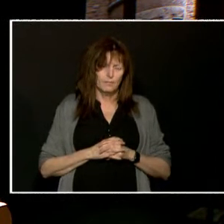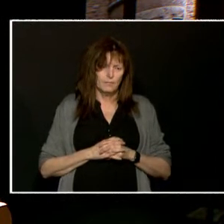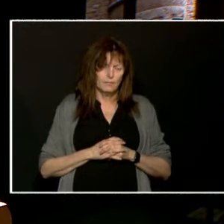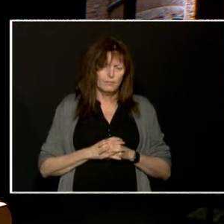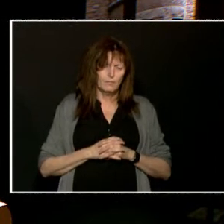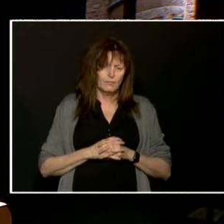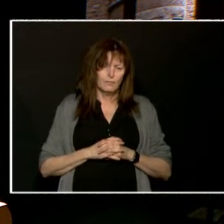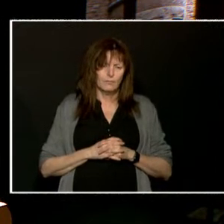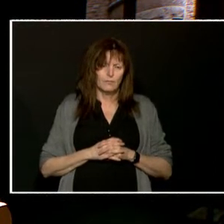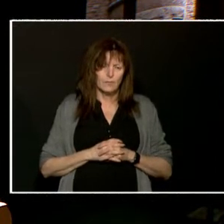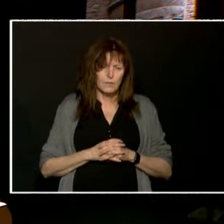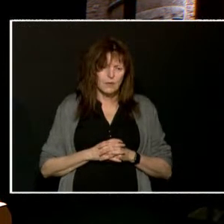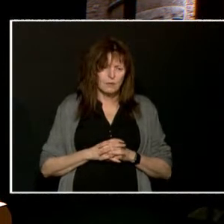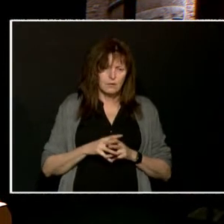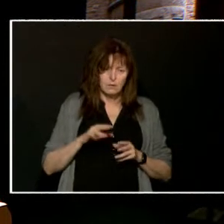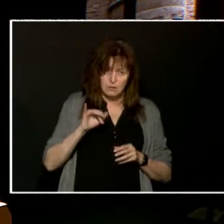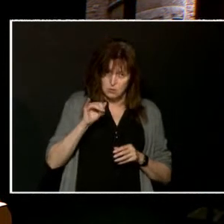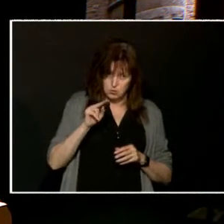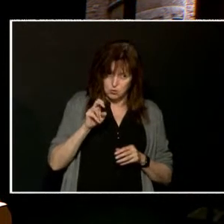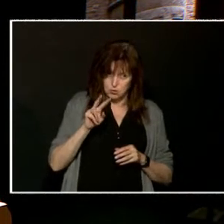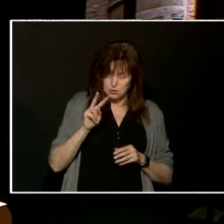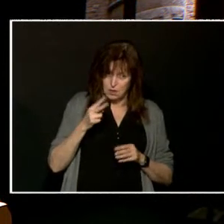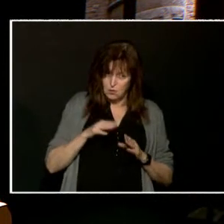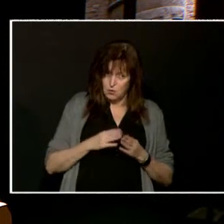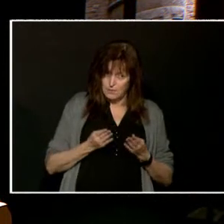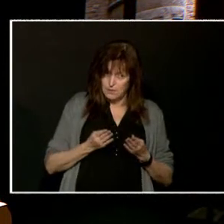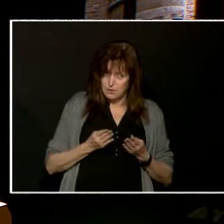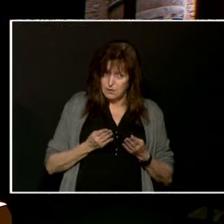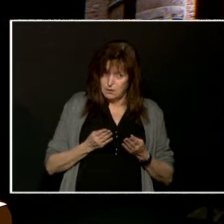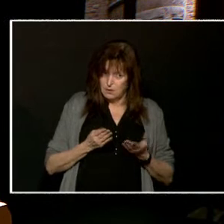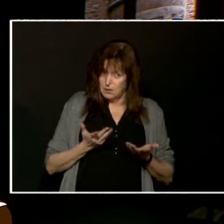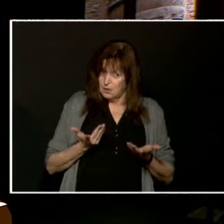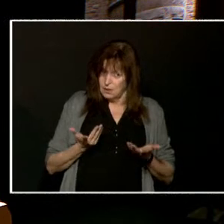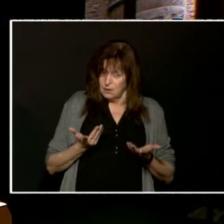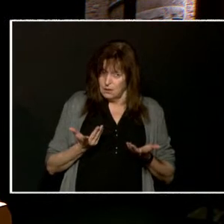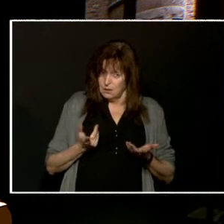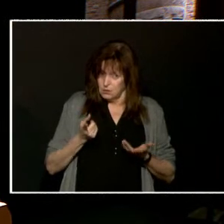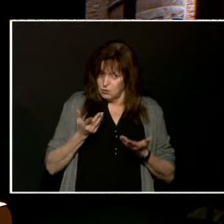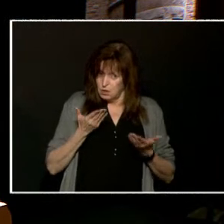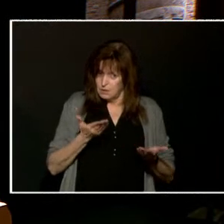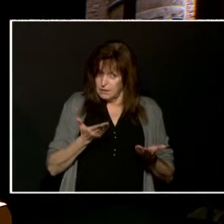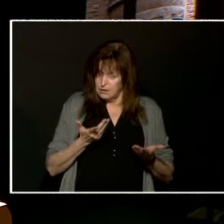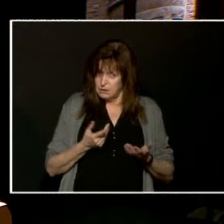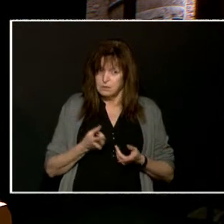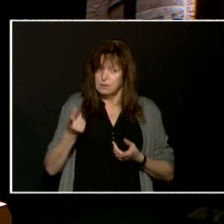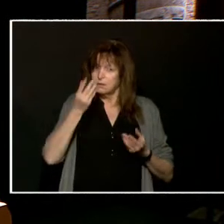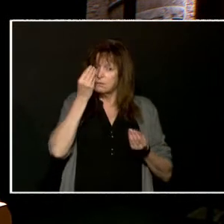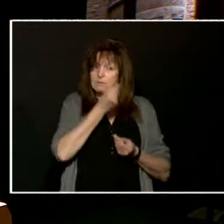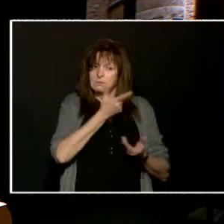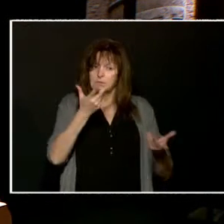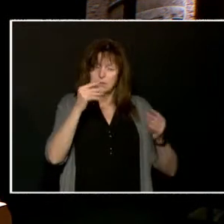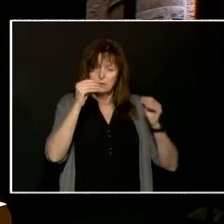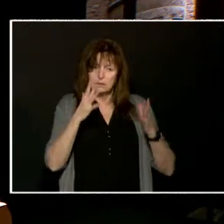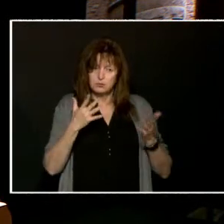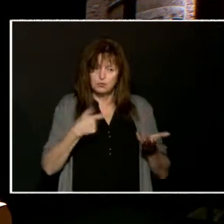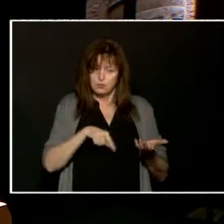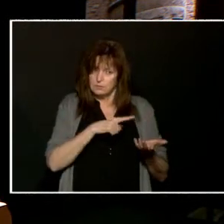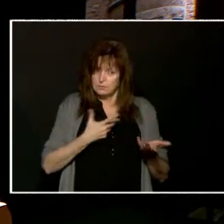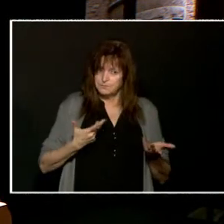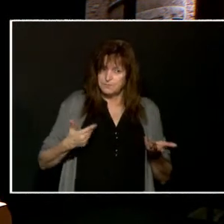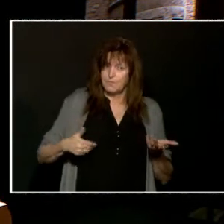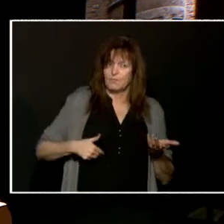2nd opening? And what do you say to teachers? Do you have any sense of how many teachers in the province have